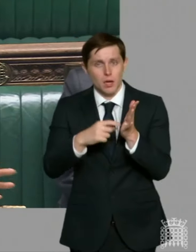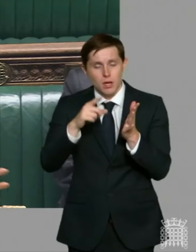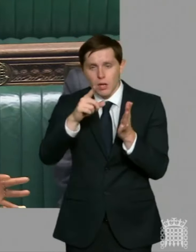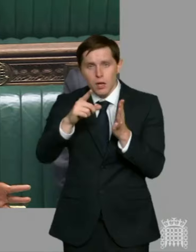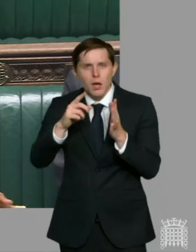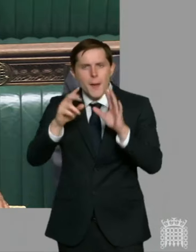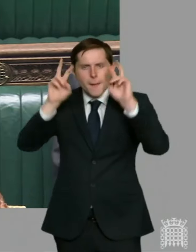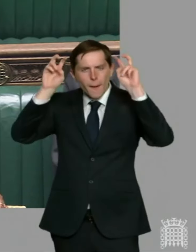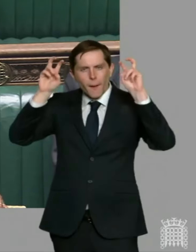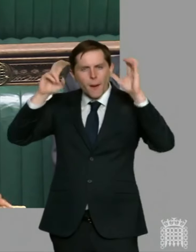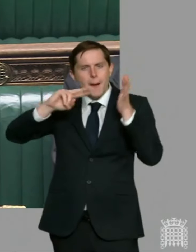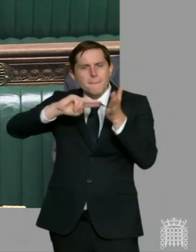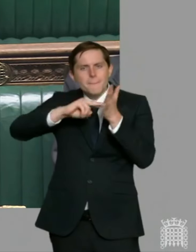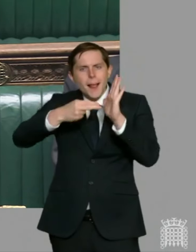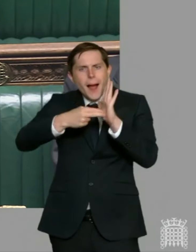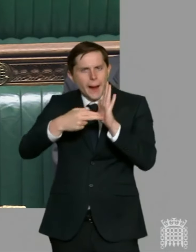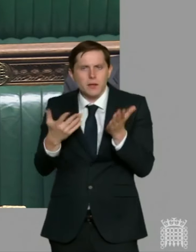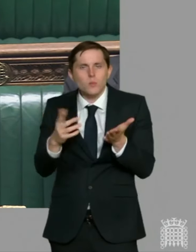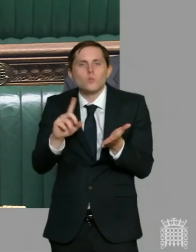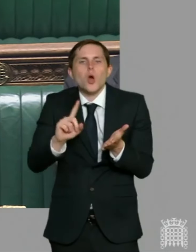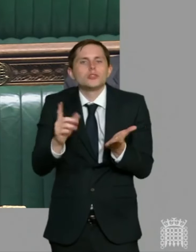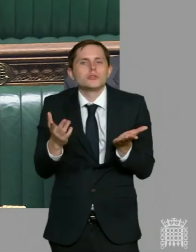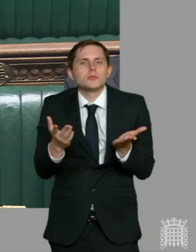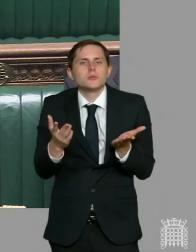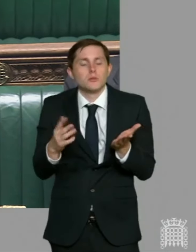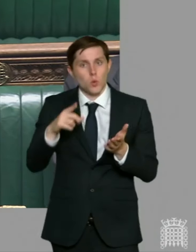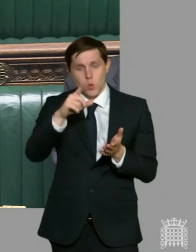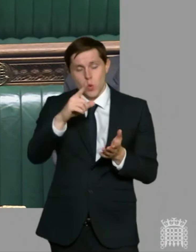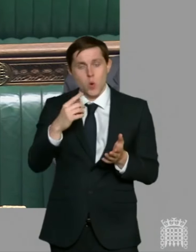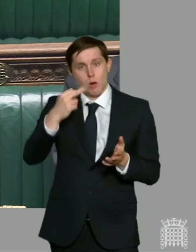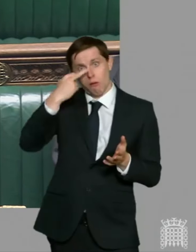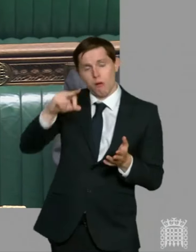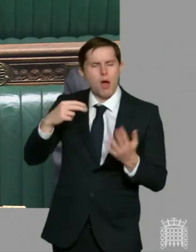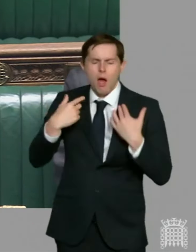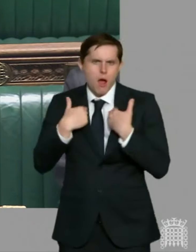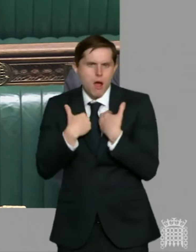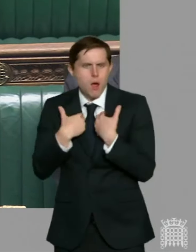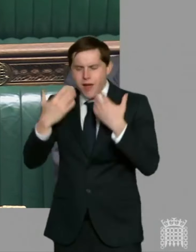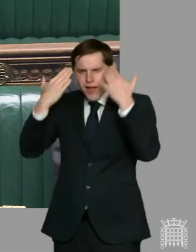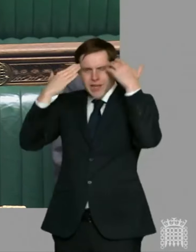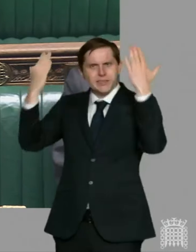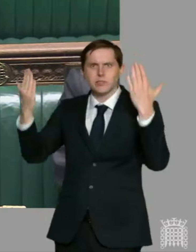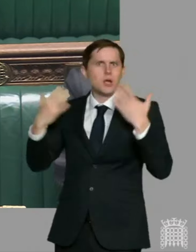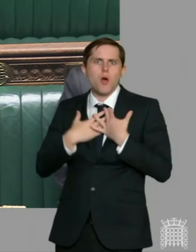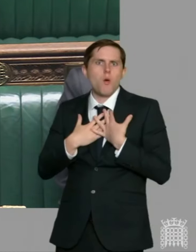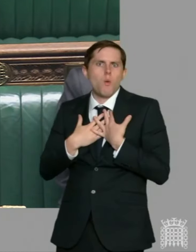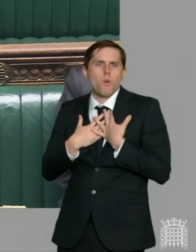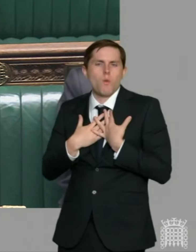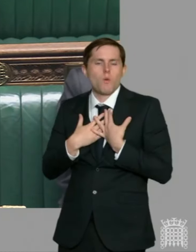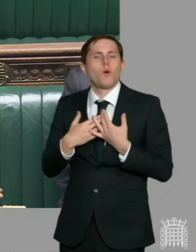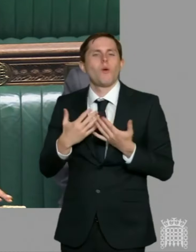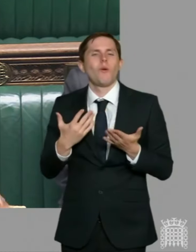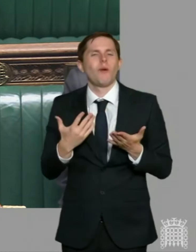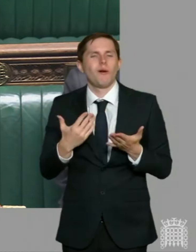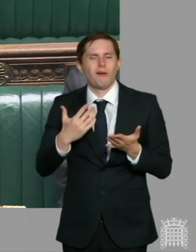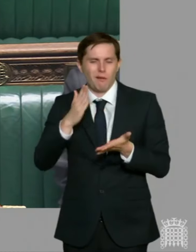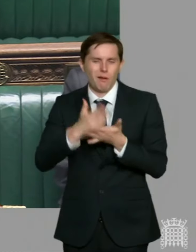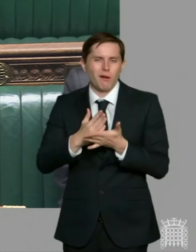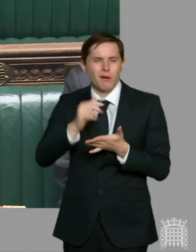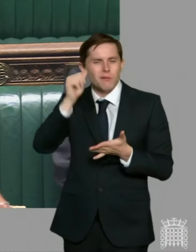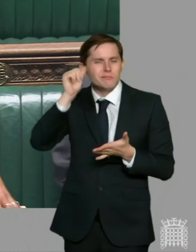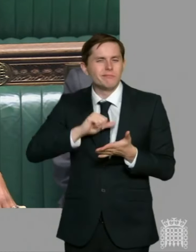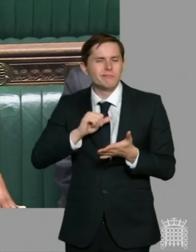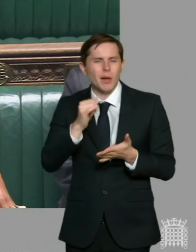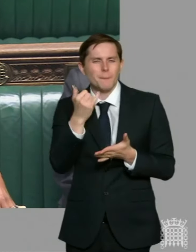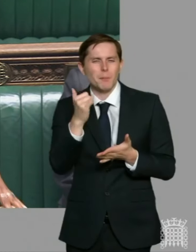what it costs to build affordable housing, or to change the planning system and impose more costs for builders, home buyers and renters? These are just a